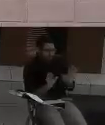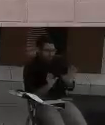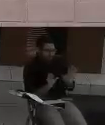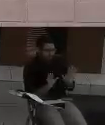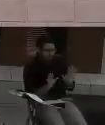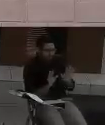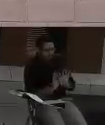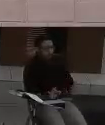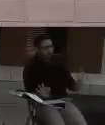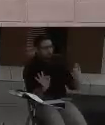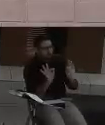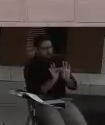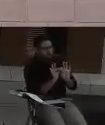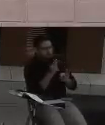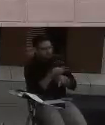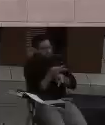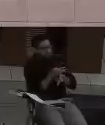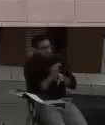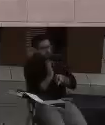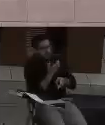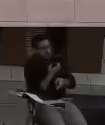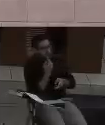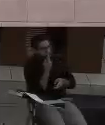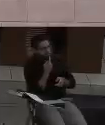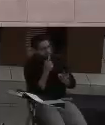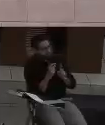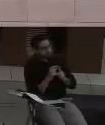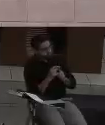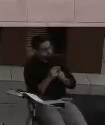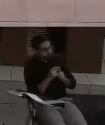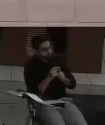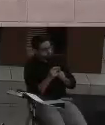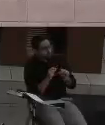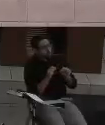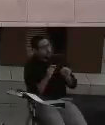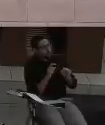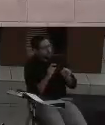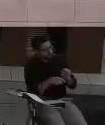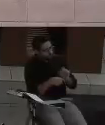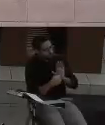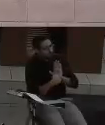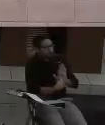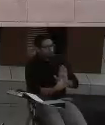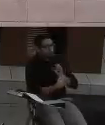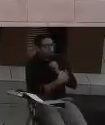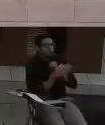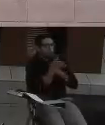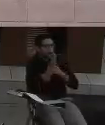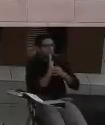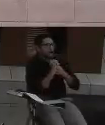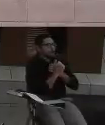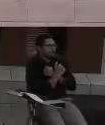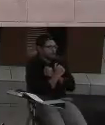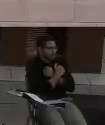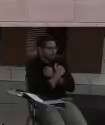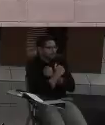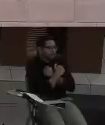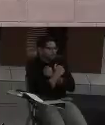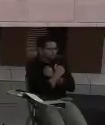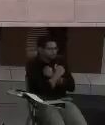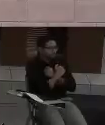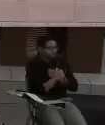our mouth and what we do with our lives can indeed reflect the very heart of God. This call to perfection